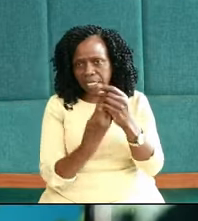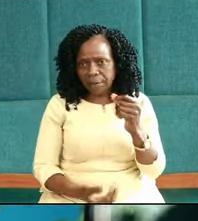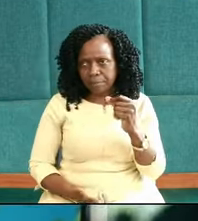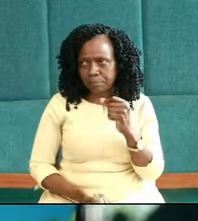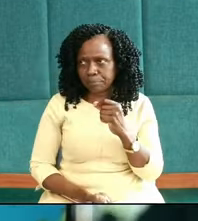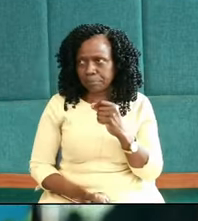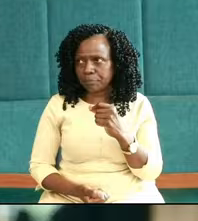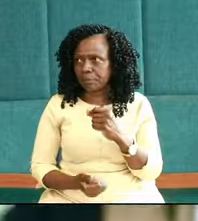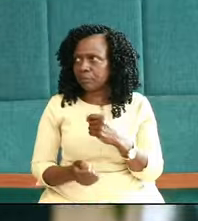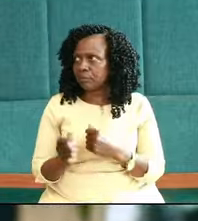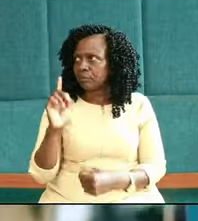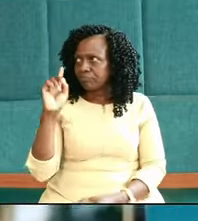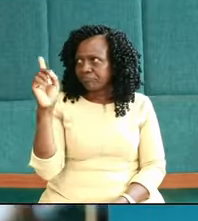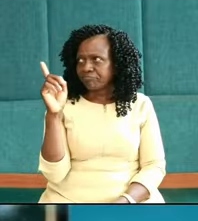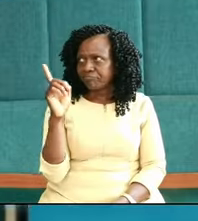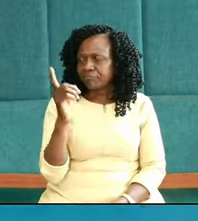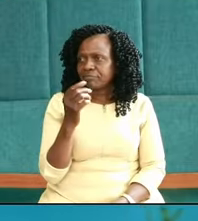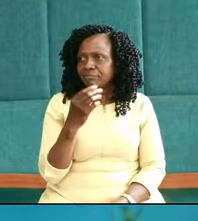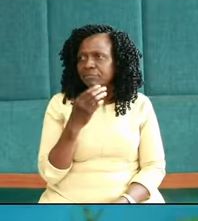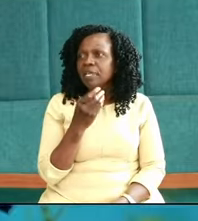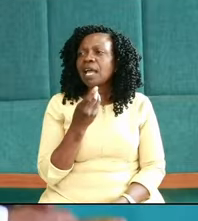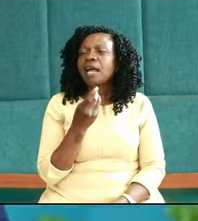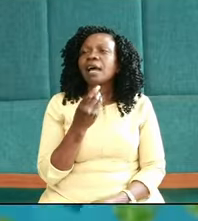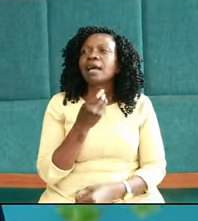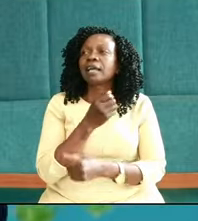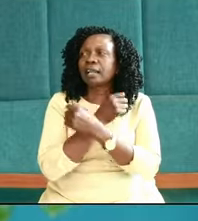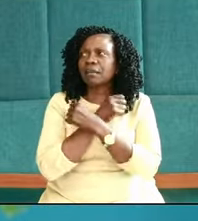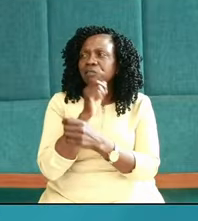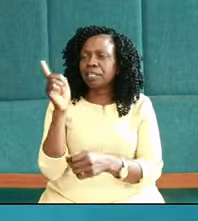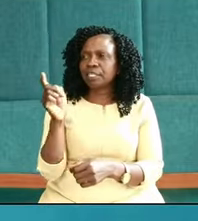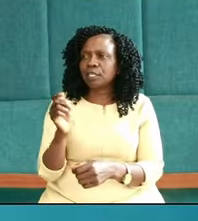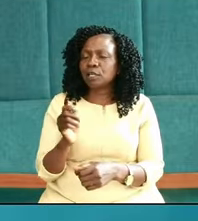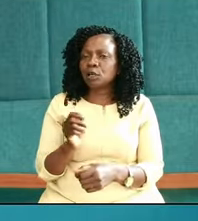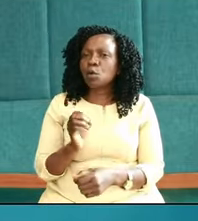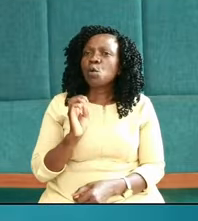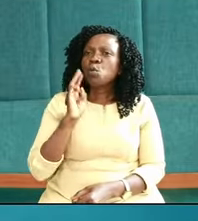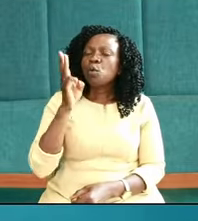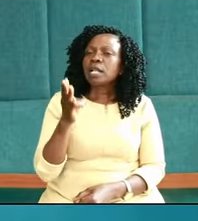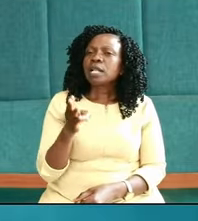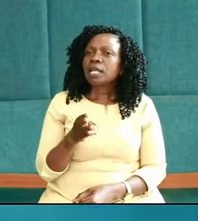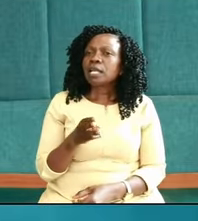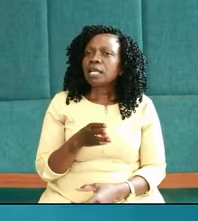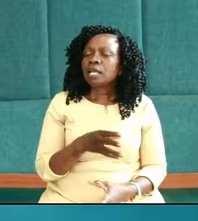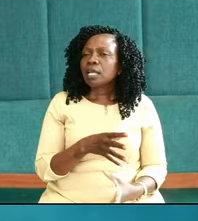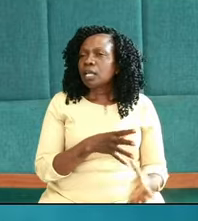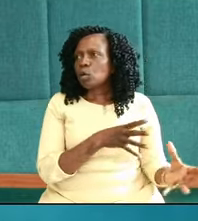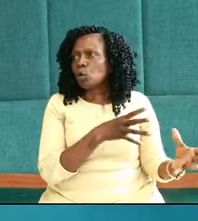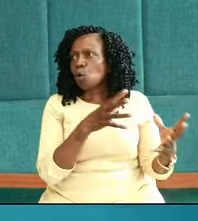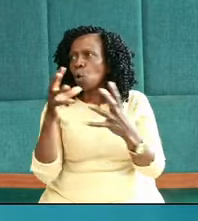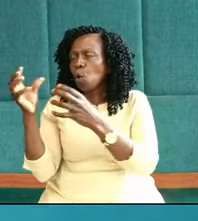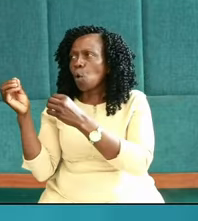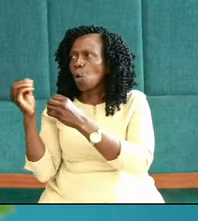That word, strangely, I like it. Will grow strangely deep